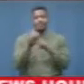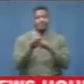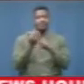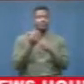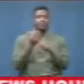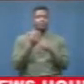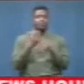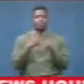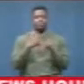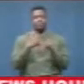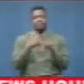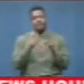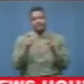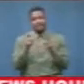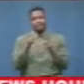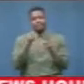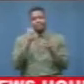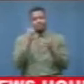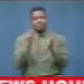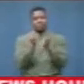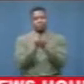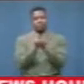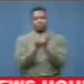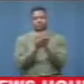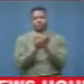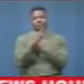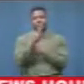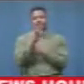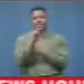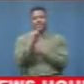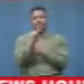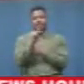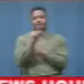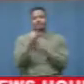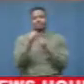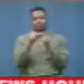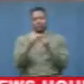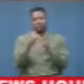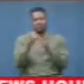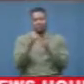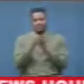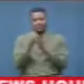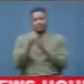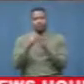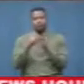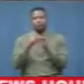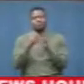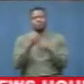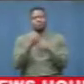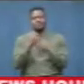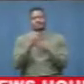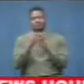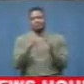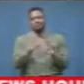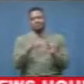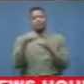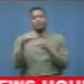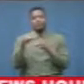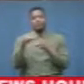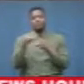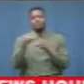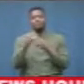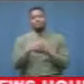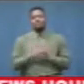treason felony but were arrested by the BNI and charged with conspiracy to commit high treason and high treason and